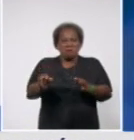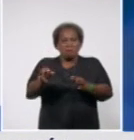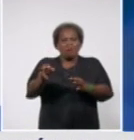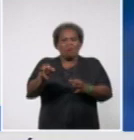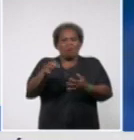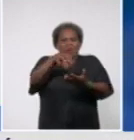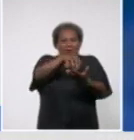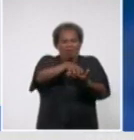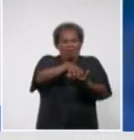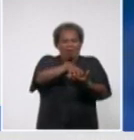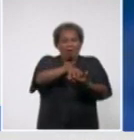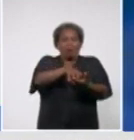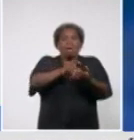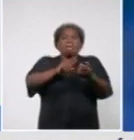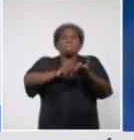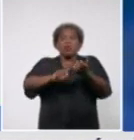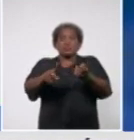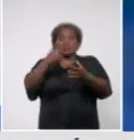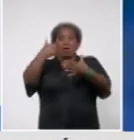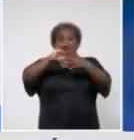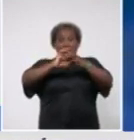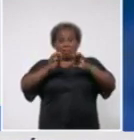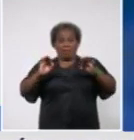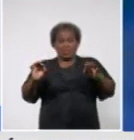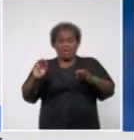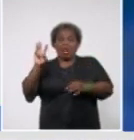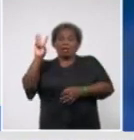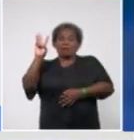from the municipality of the same name,